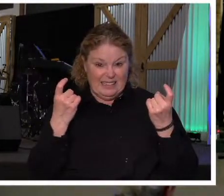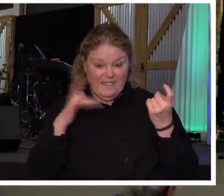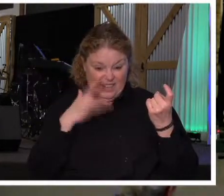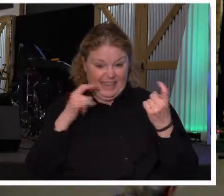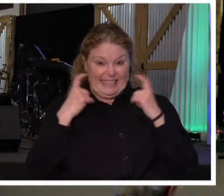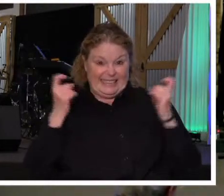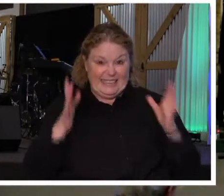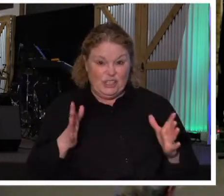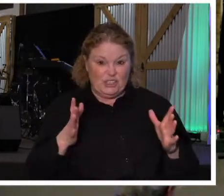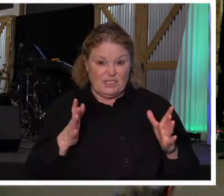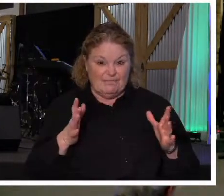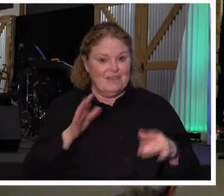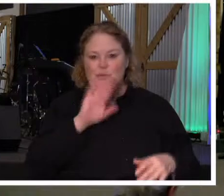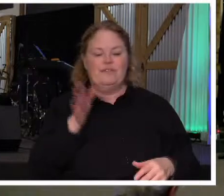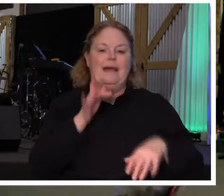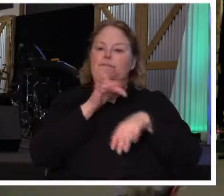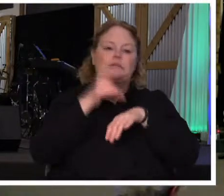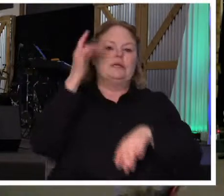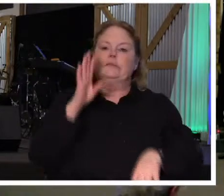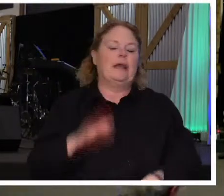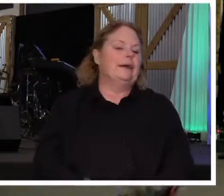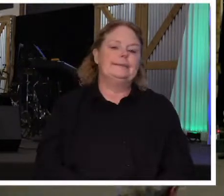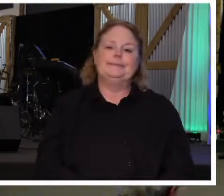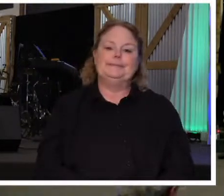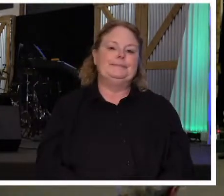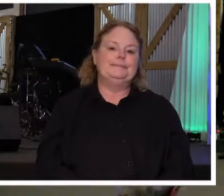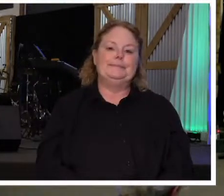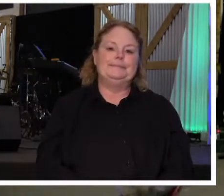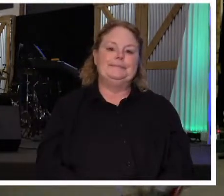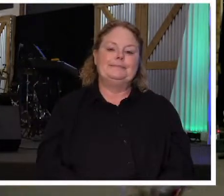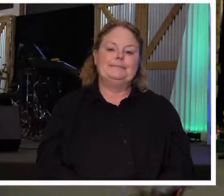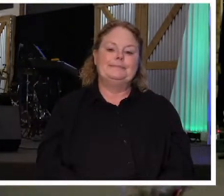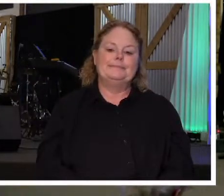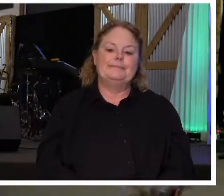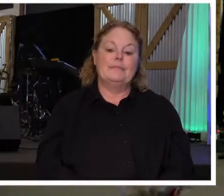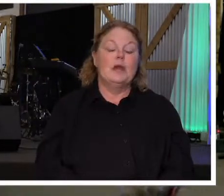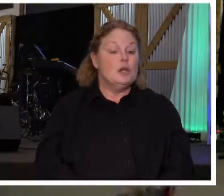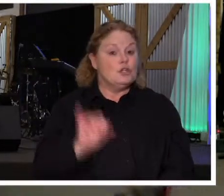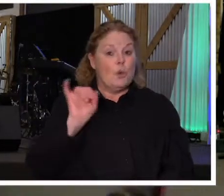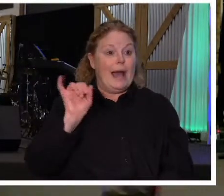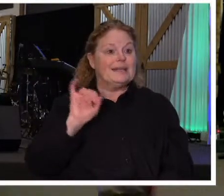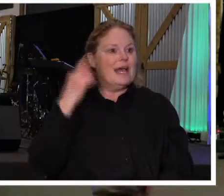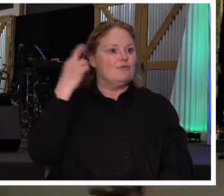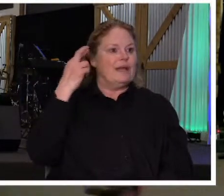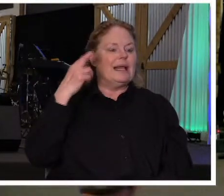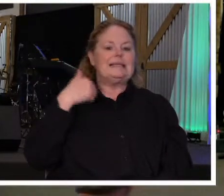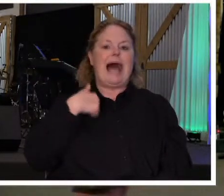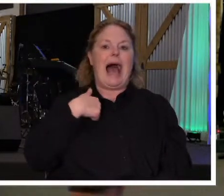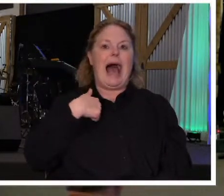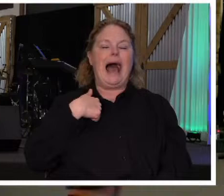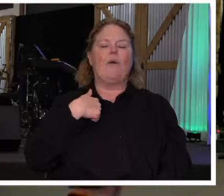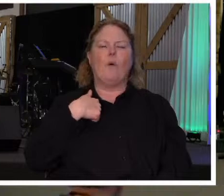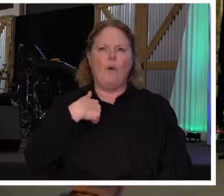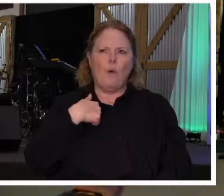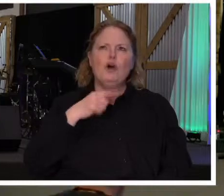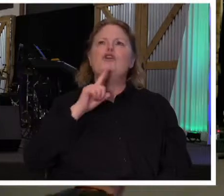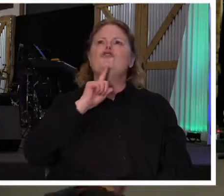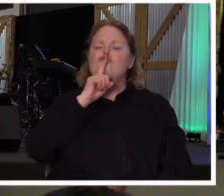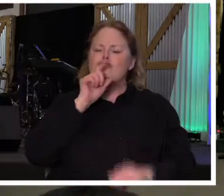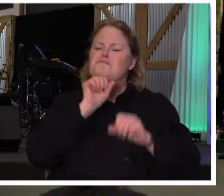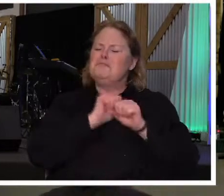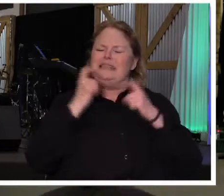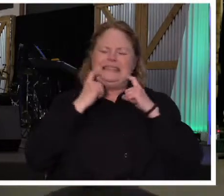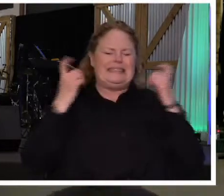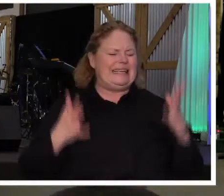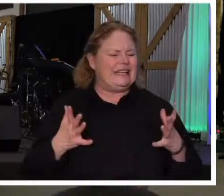But that's not all that happens to Isaiah. After this moment where he sees himself as he really is and his self-esteem crashes to